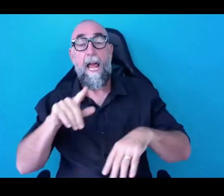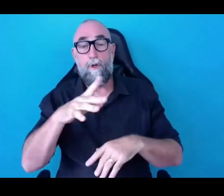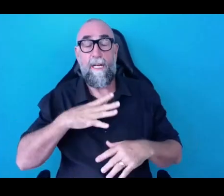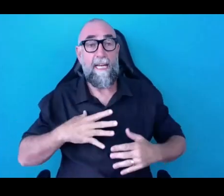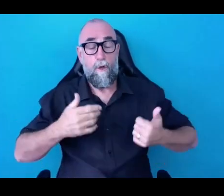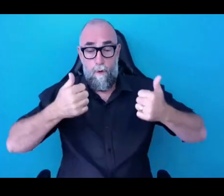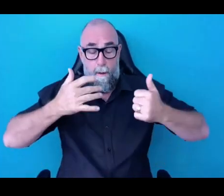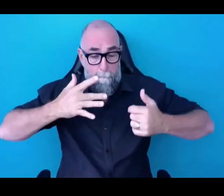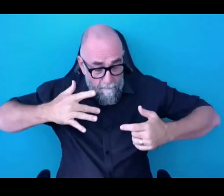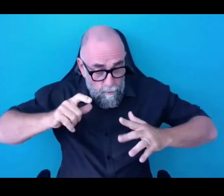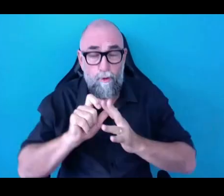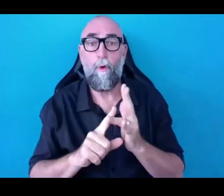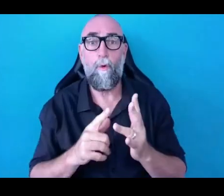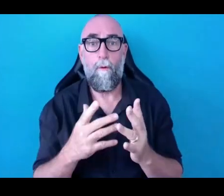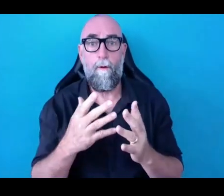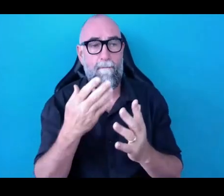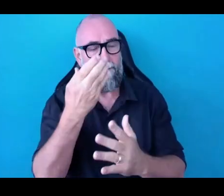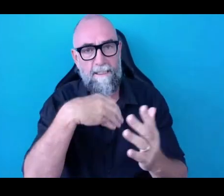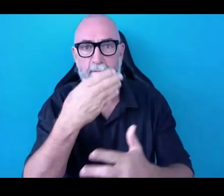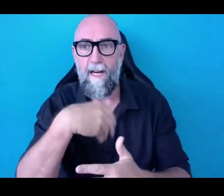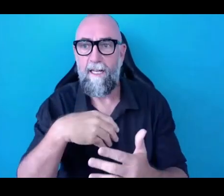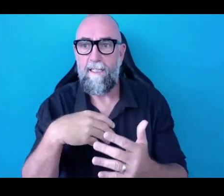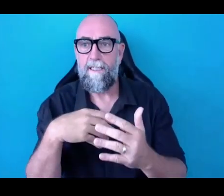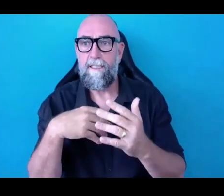course, as an artist, you take away